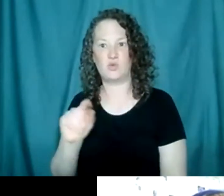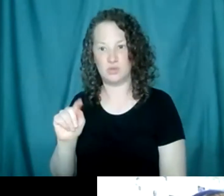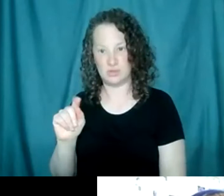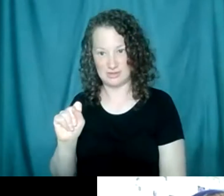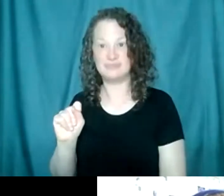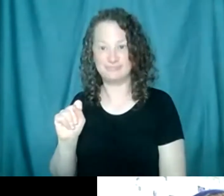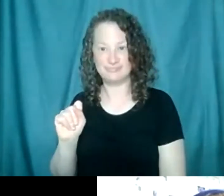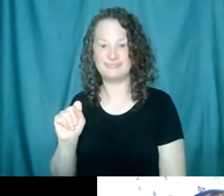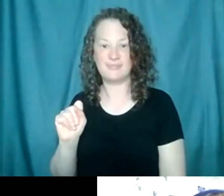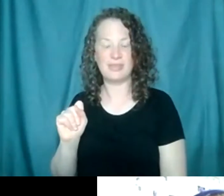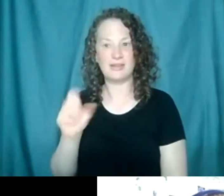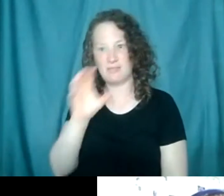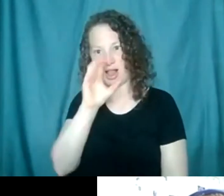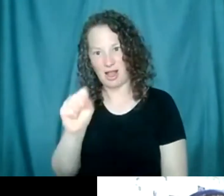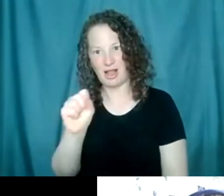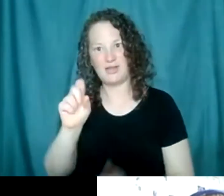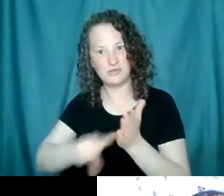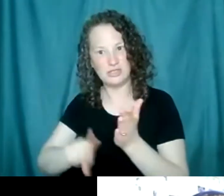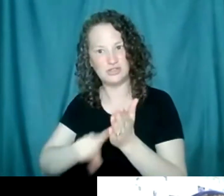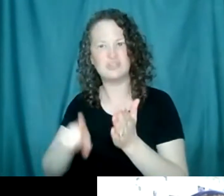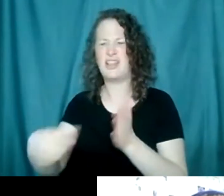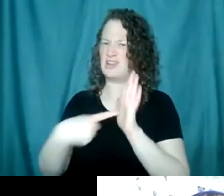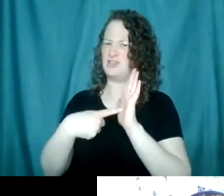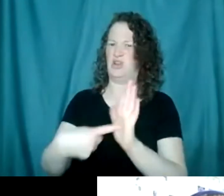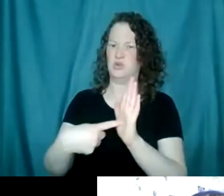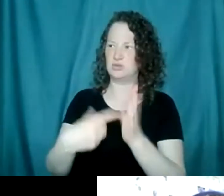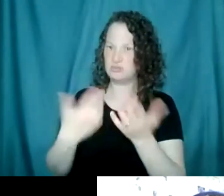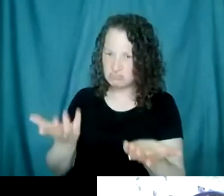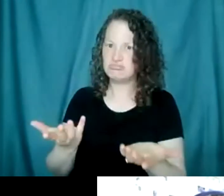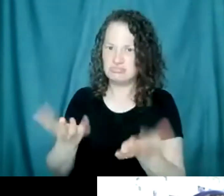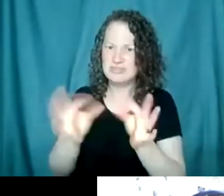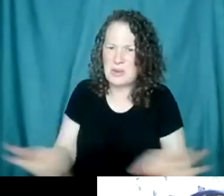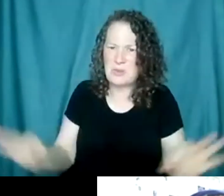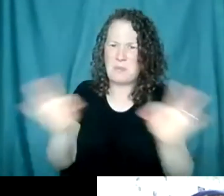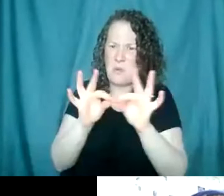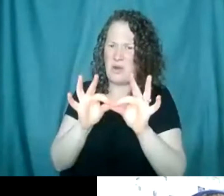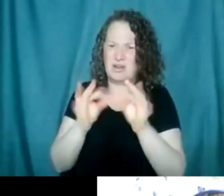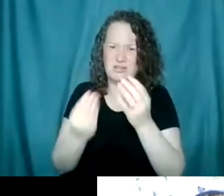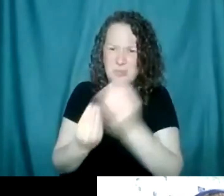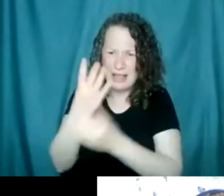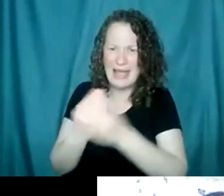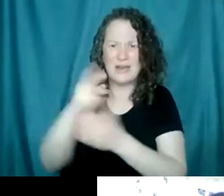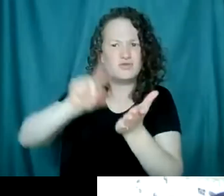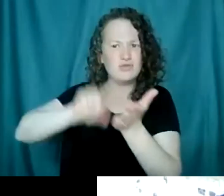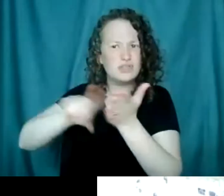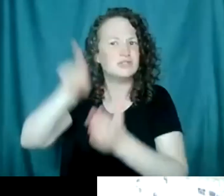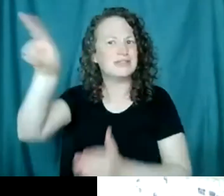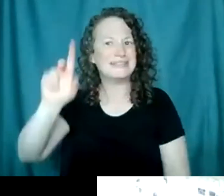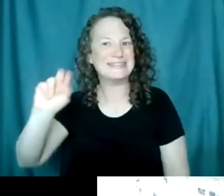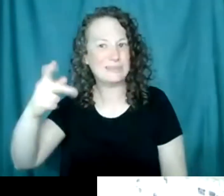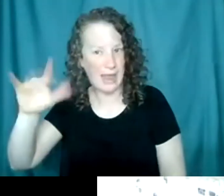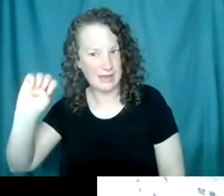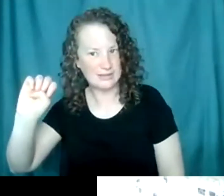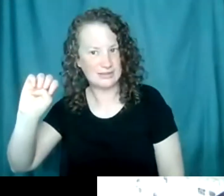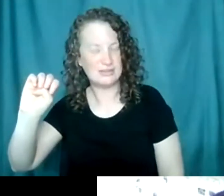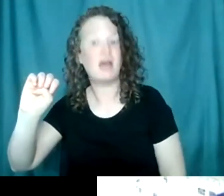that shows one of the reasons why it's important to do fundamental plant research in space to help us better understand